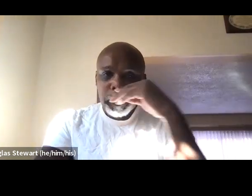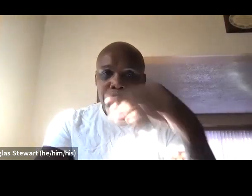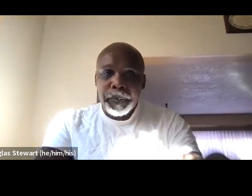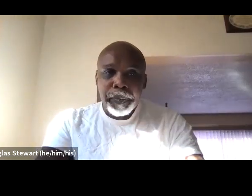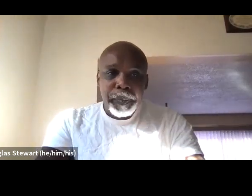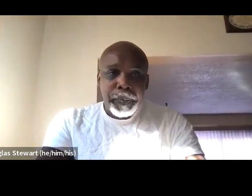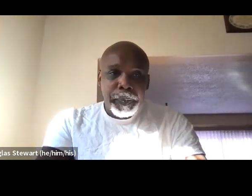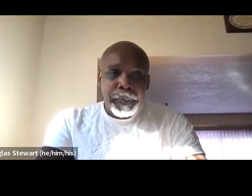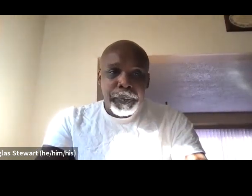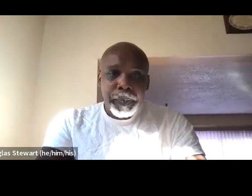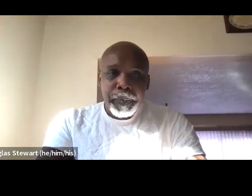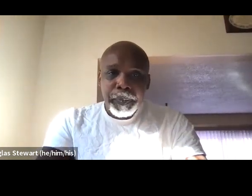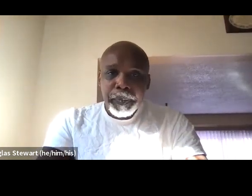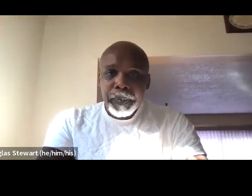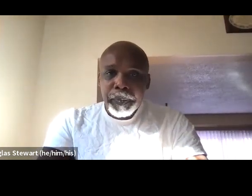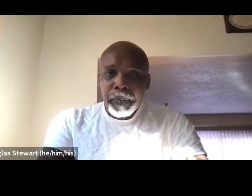unless they're really just listening,